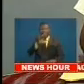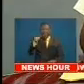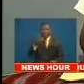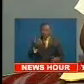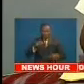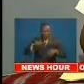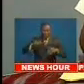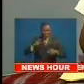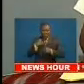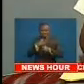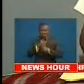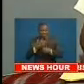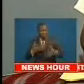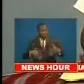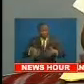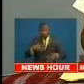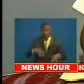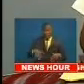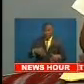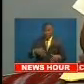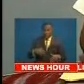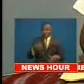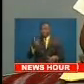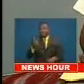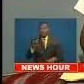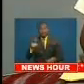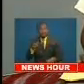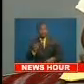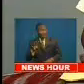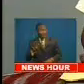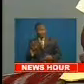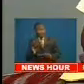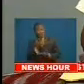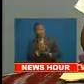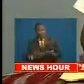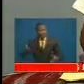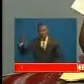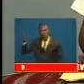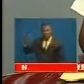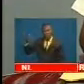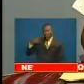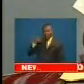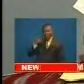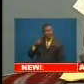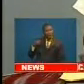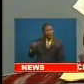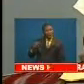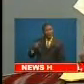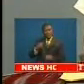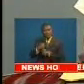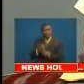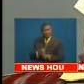styles and designs on the international stage. GBC 24 brings you some memorable moments on the